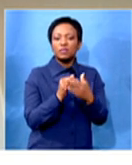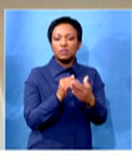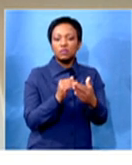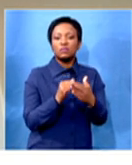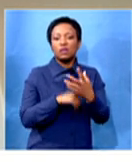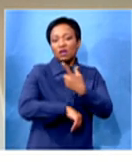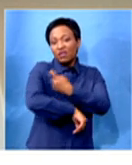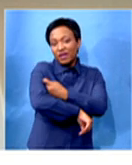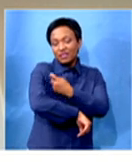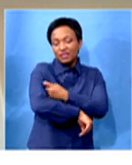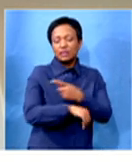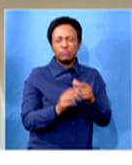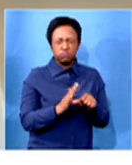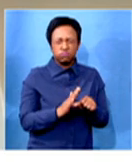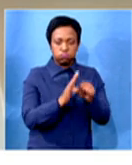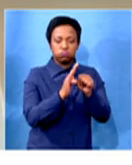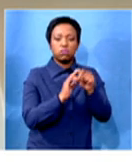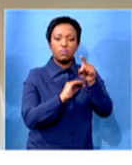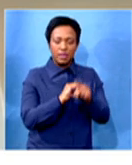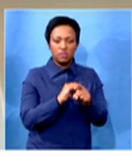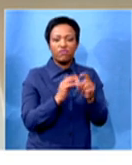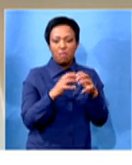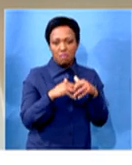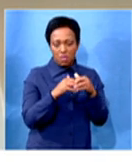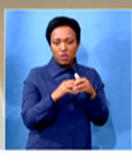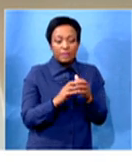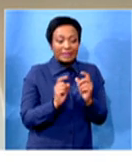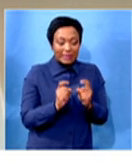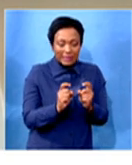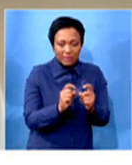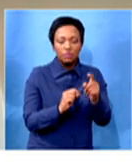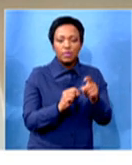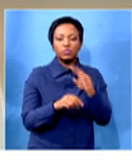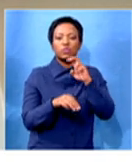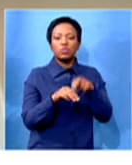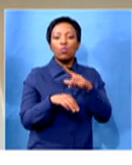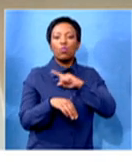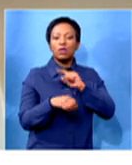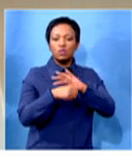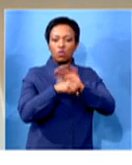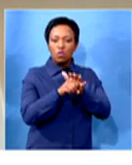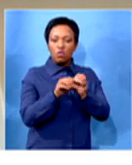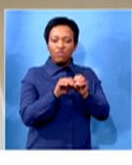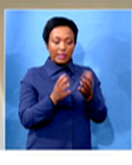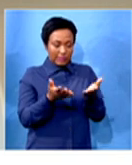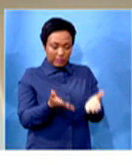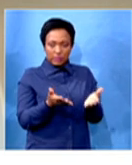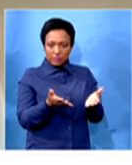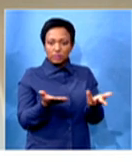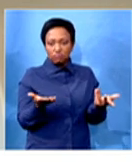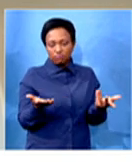is really critical for the world. And there's urgency because the pandemic is obviously right here amidst